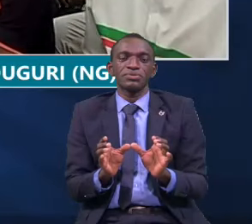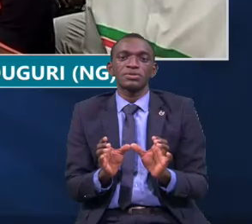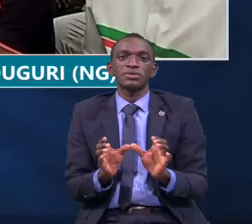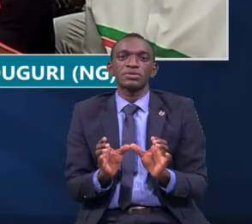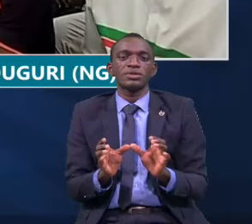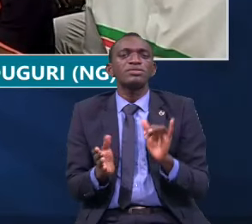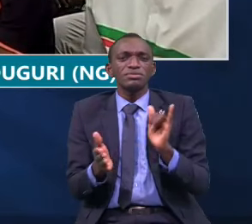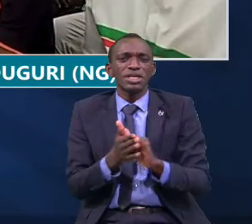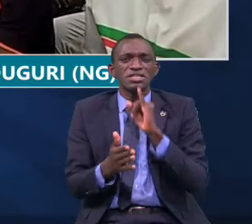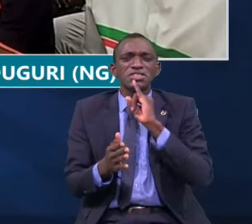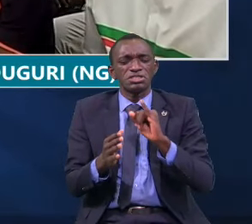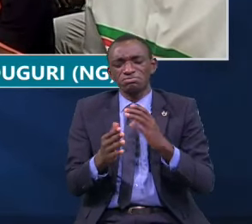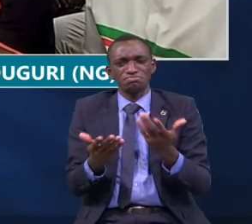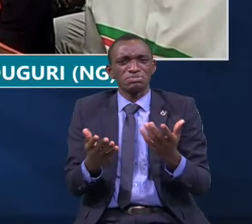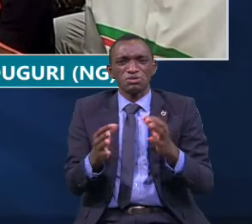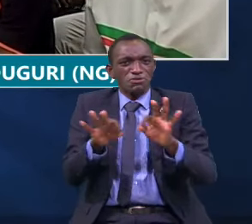That's a form of clapping.